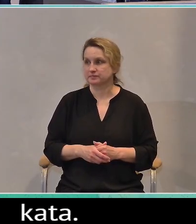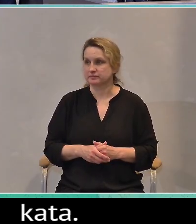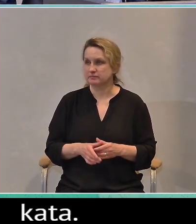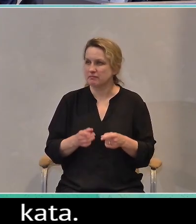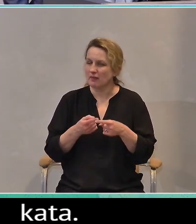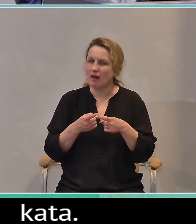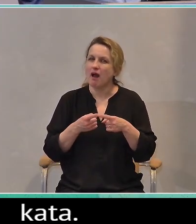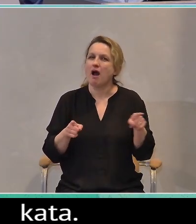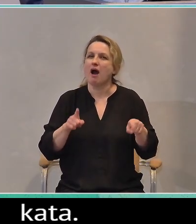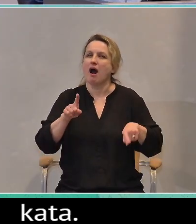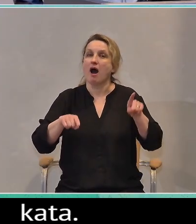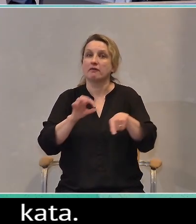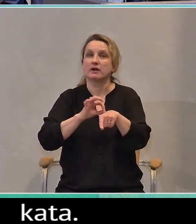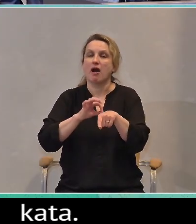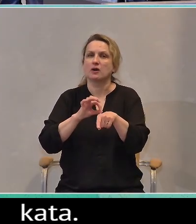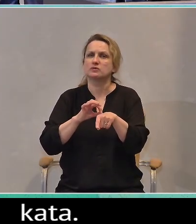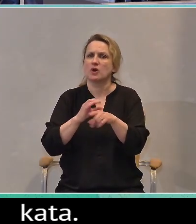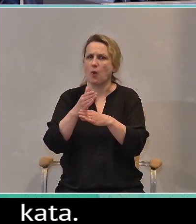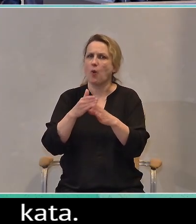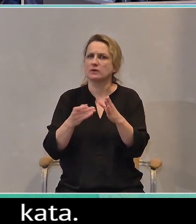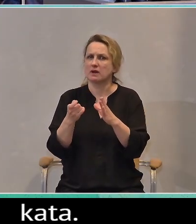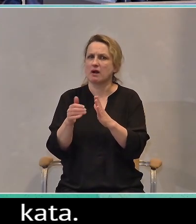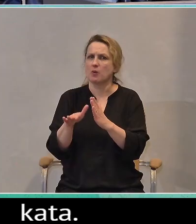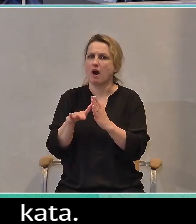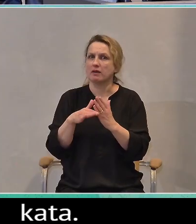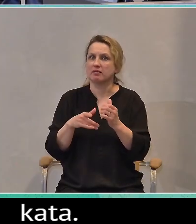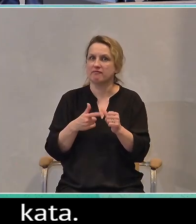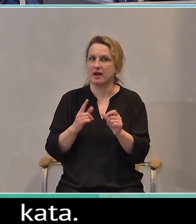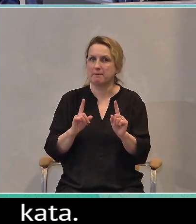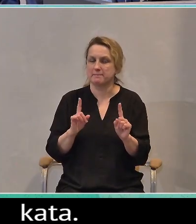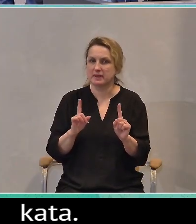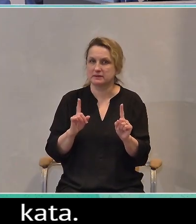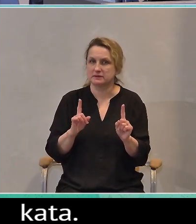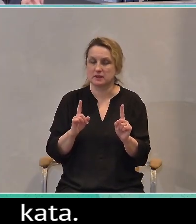evaluation process. I won't dwell on it any longer.